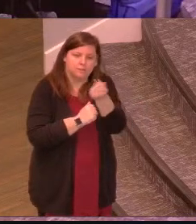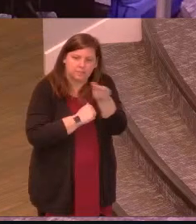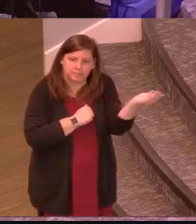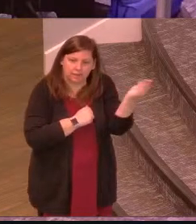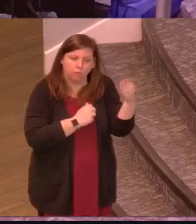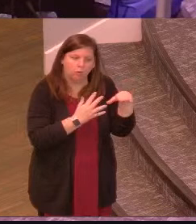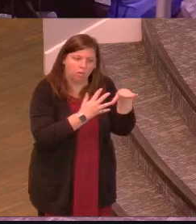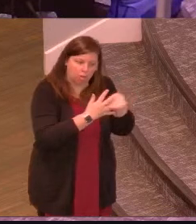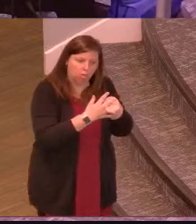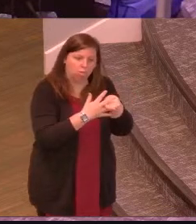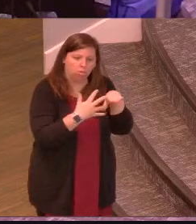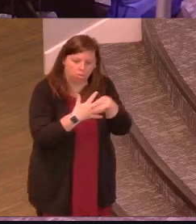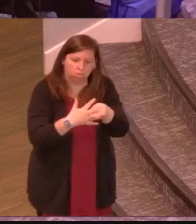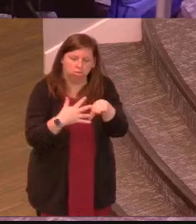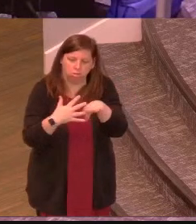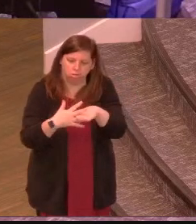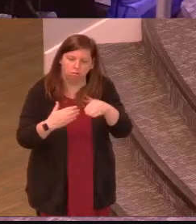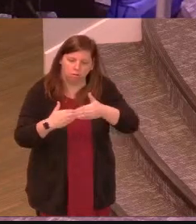year.